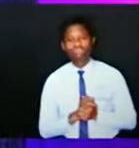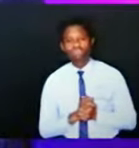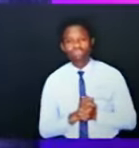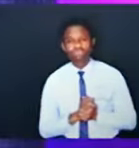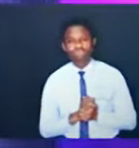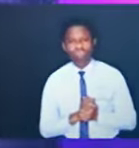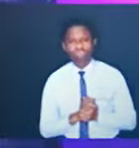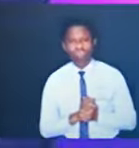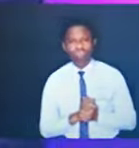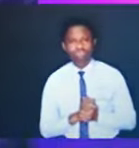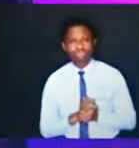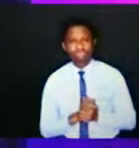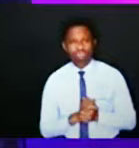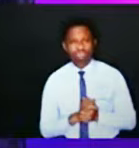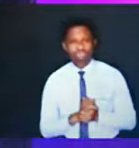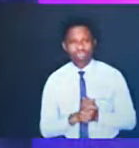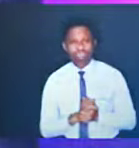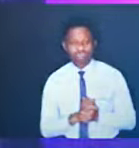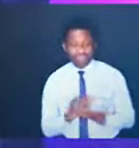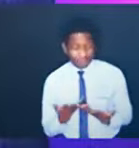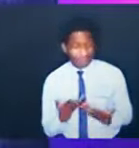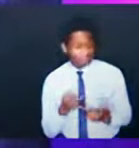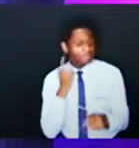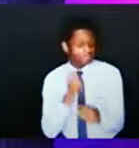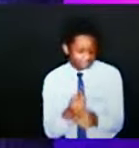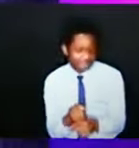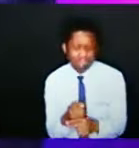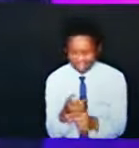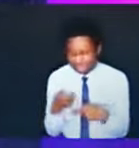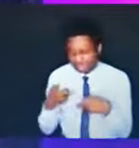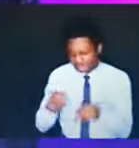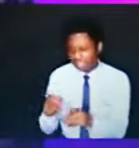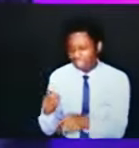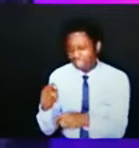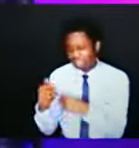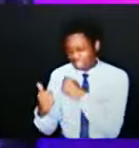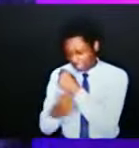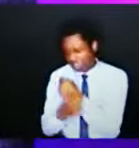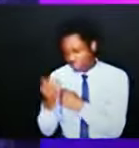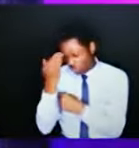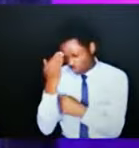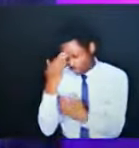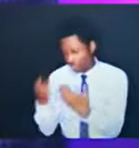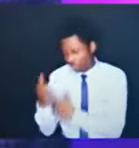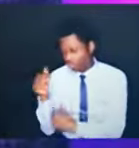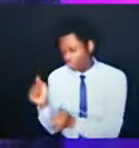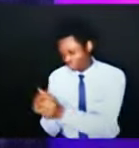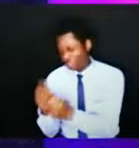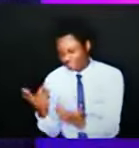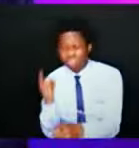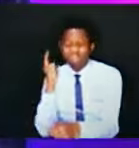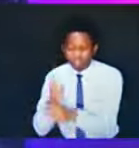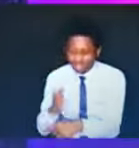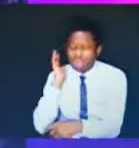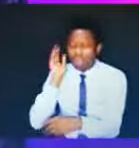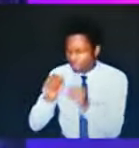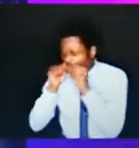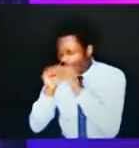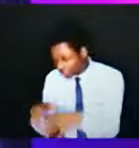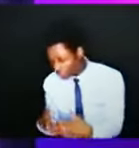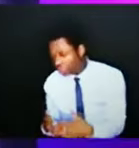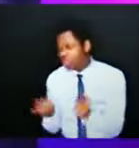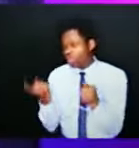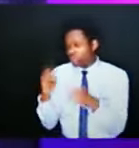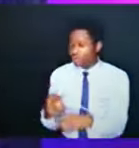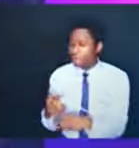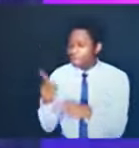nsira. But just to let him know that he is with him, say, I will bless you. If somebody curse you, just to maybe he